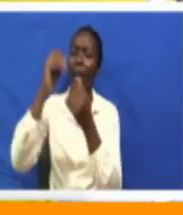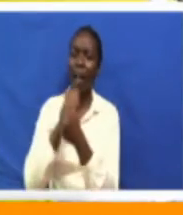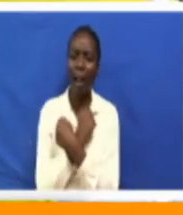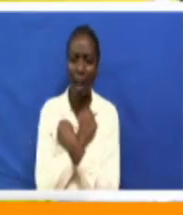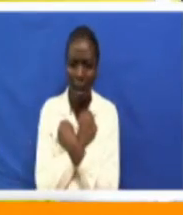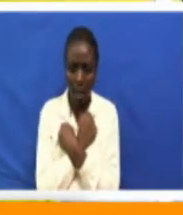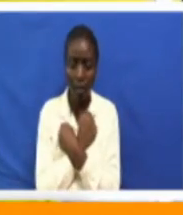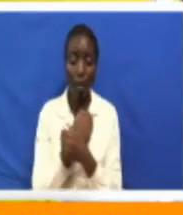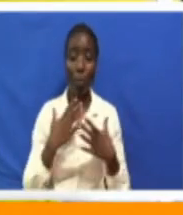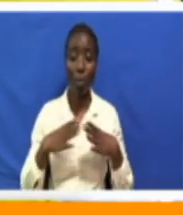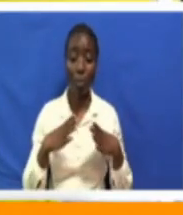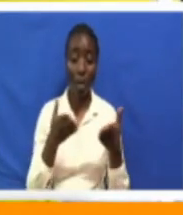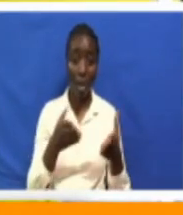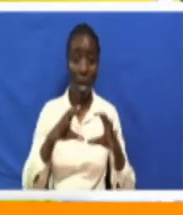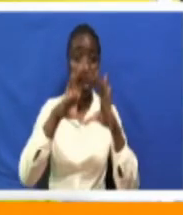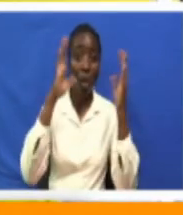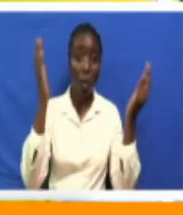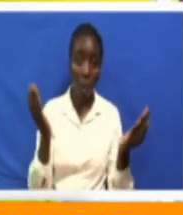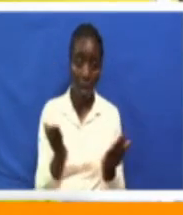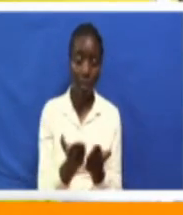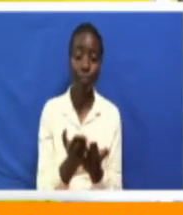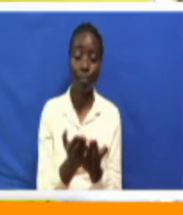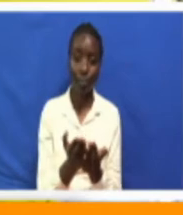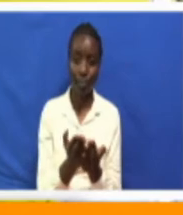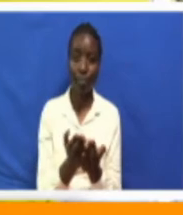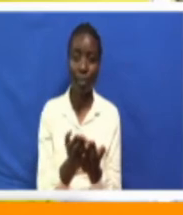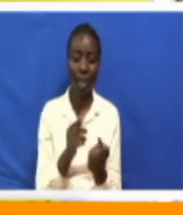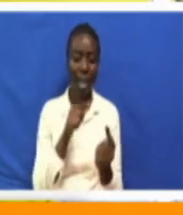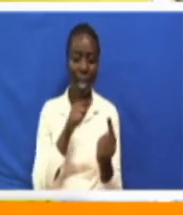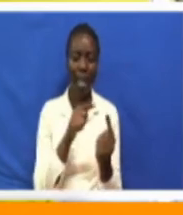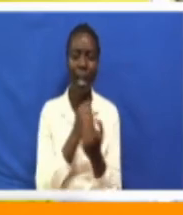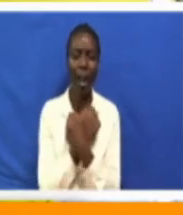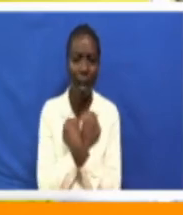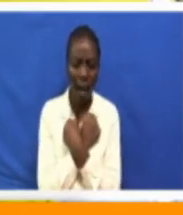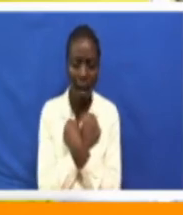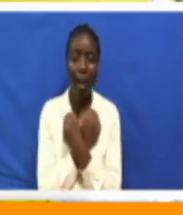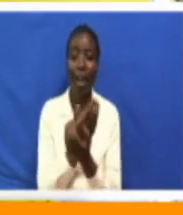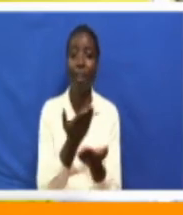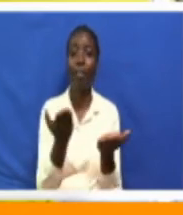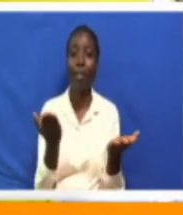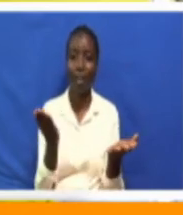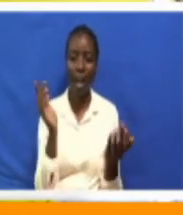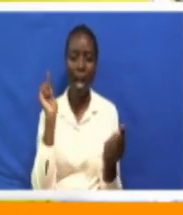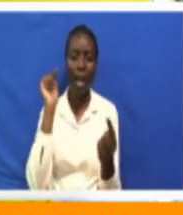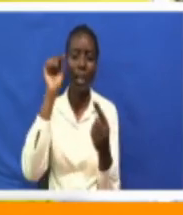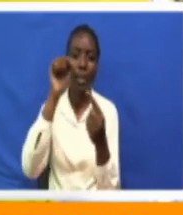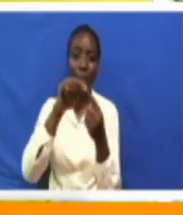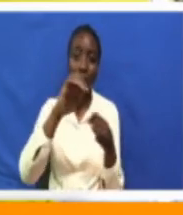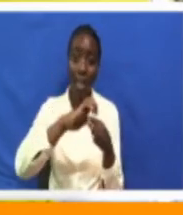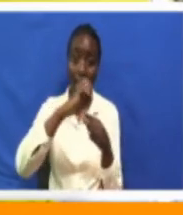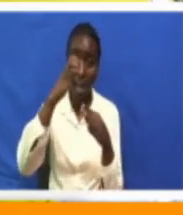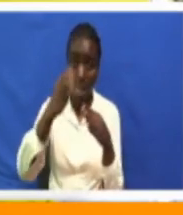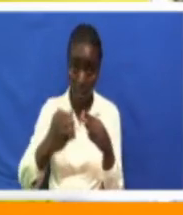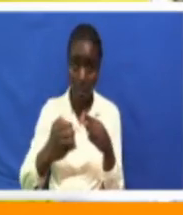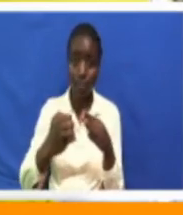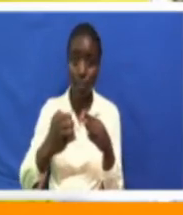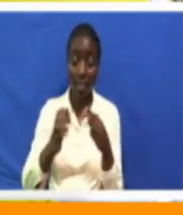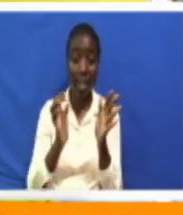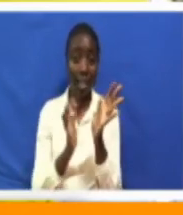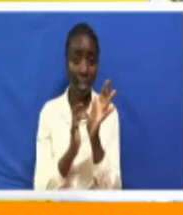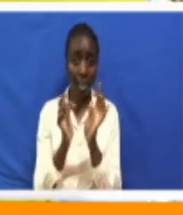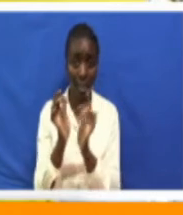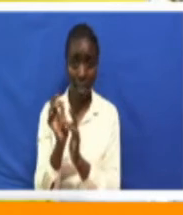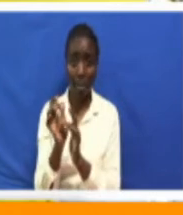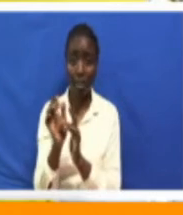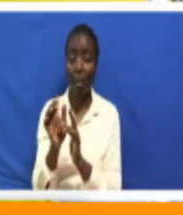world he loved them to the end Jesus washed the feet of